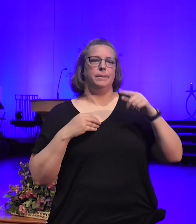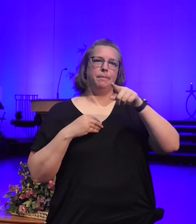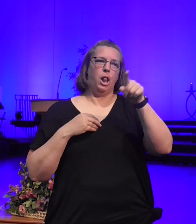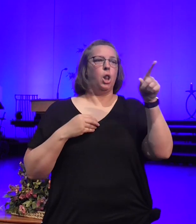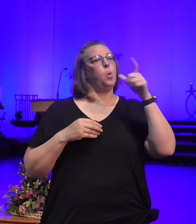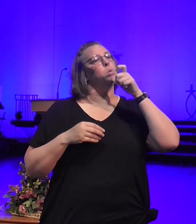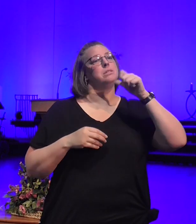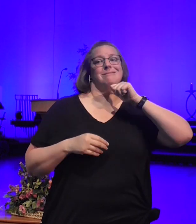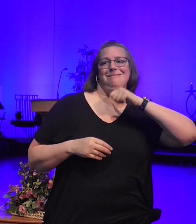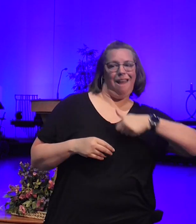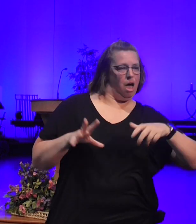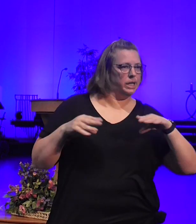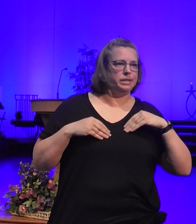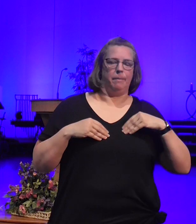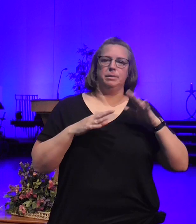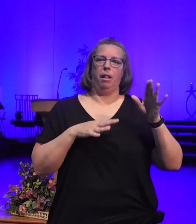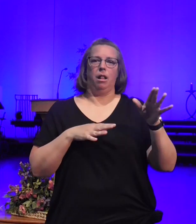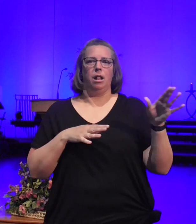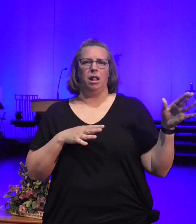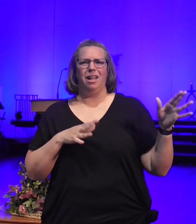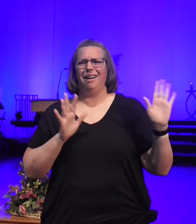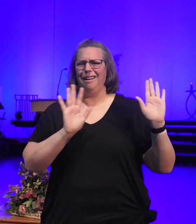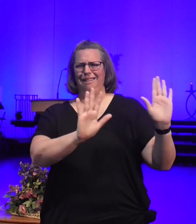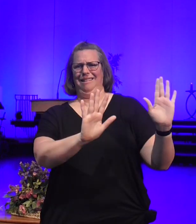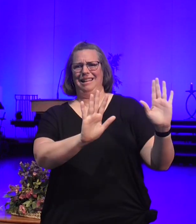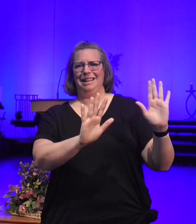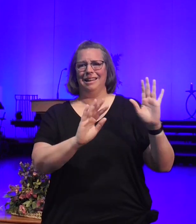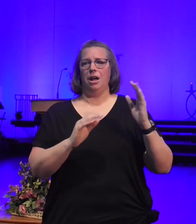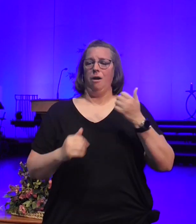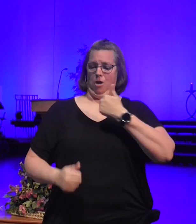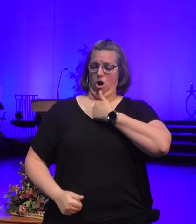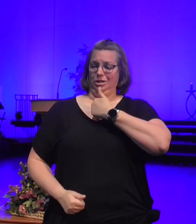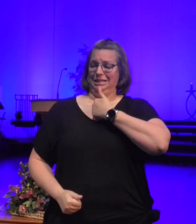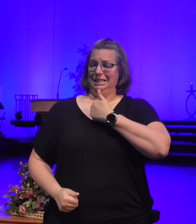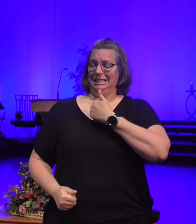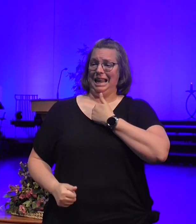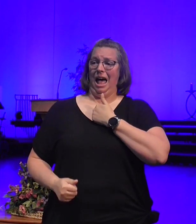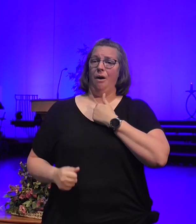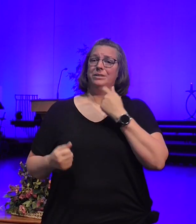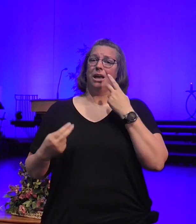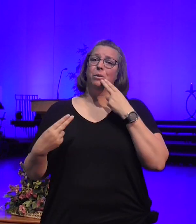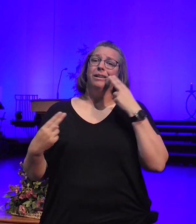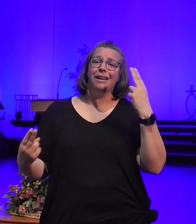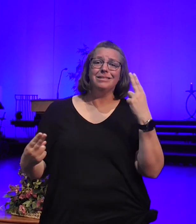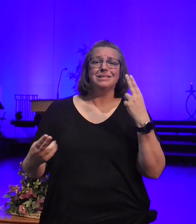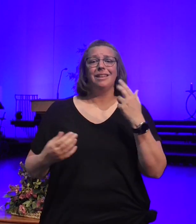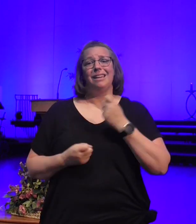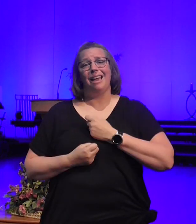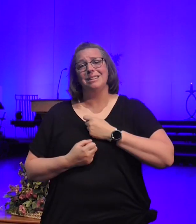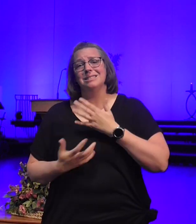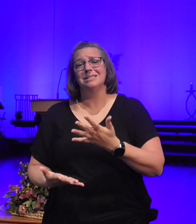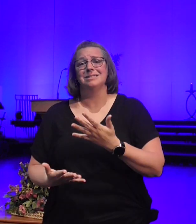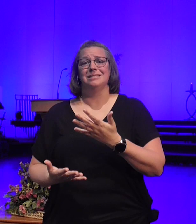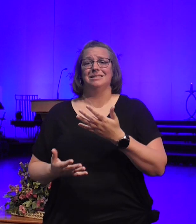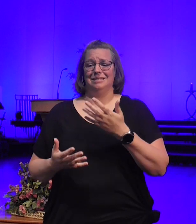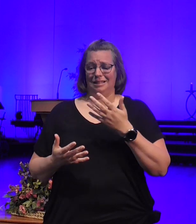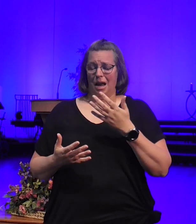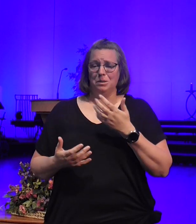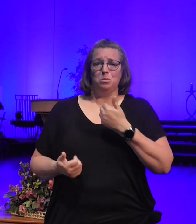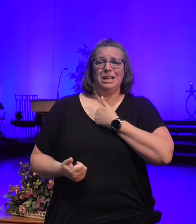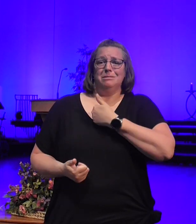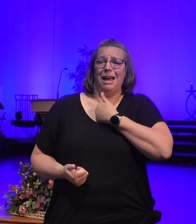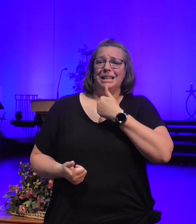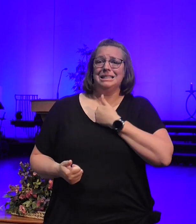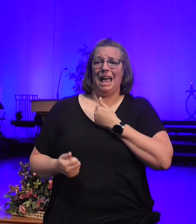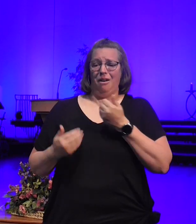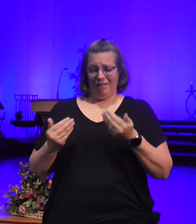who's not. Our authentic selves, in their desire to innocently express themselves in ways that empower and